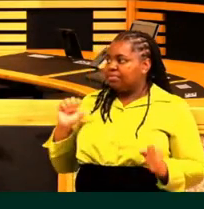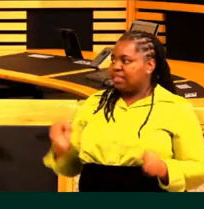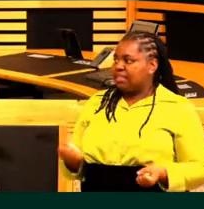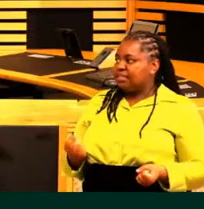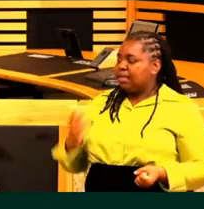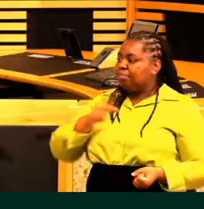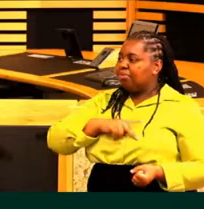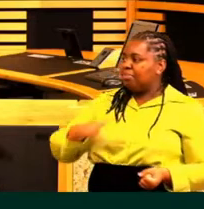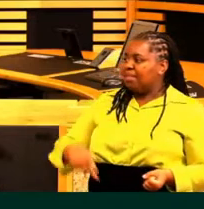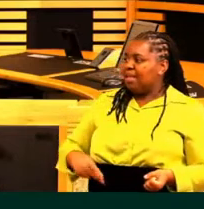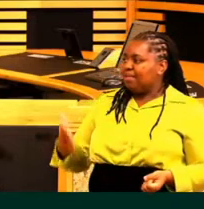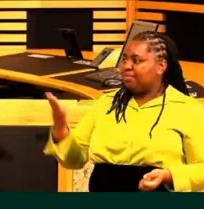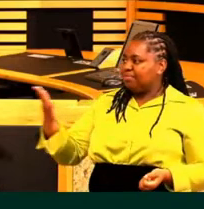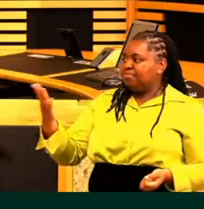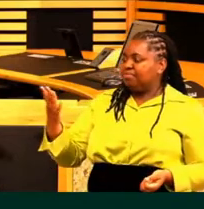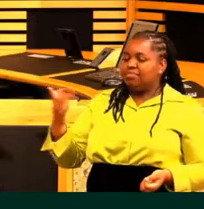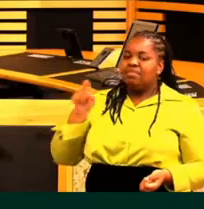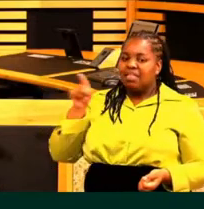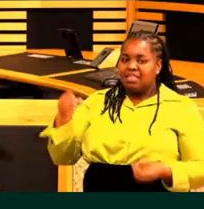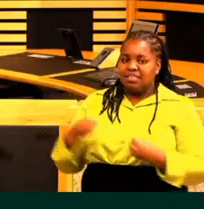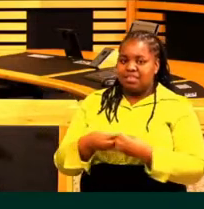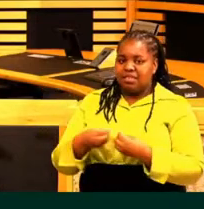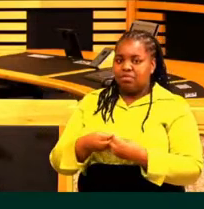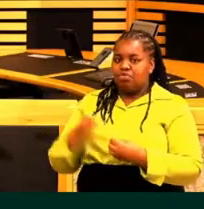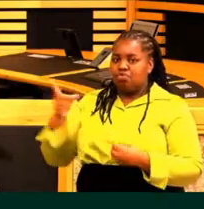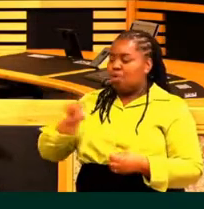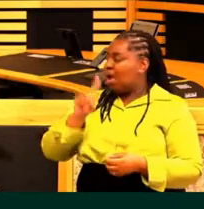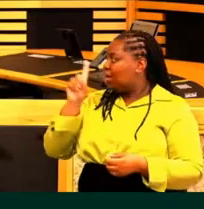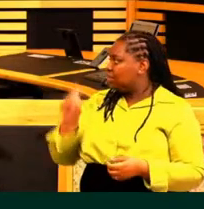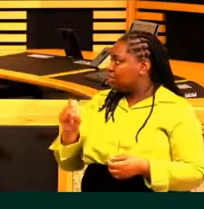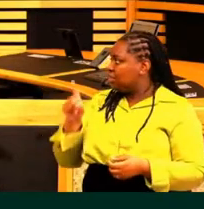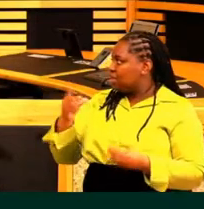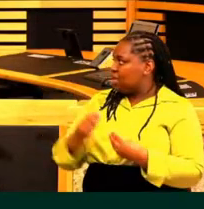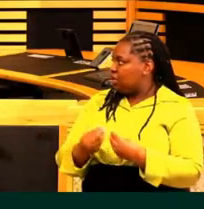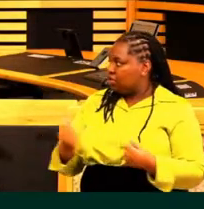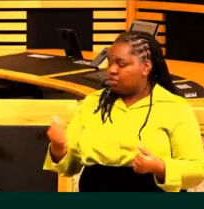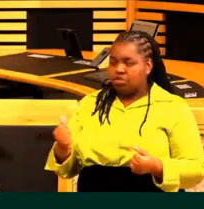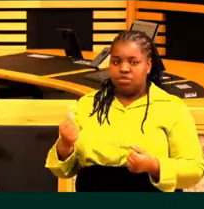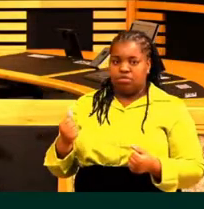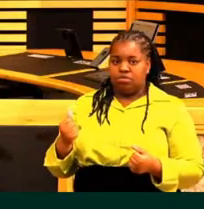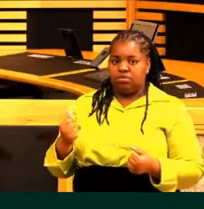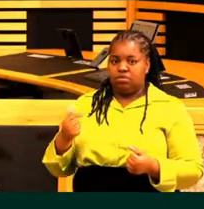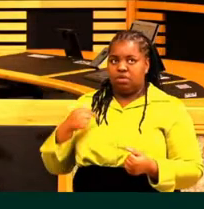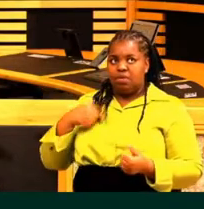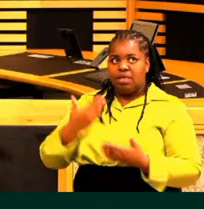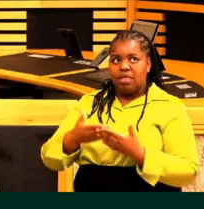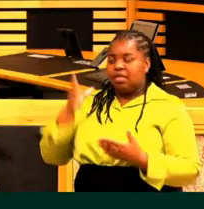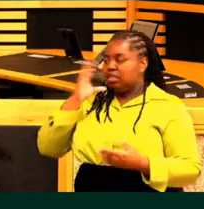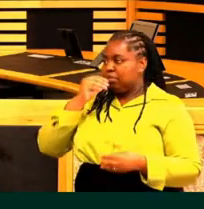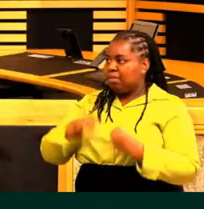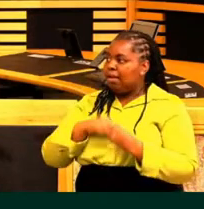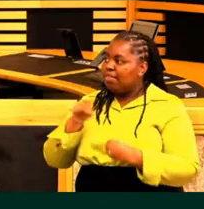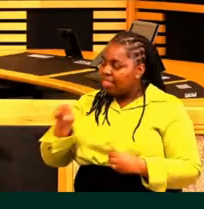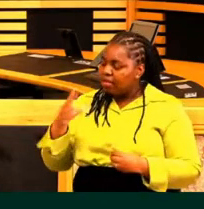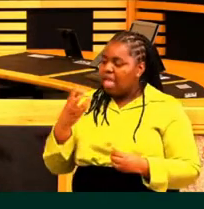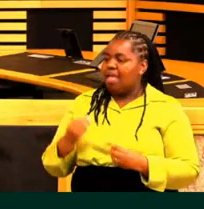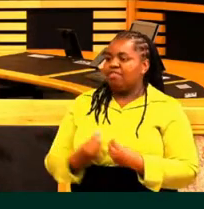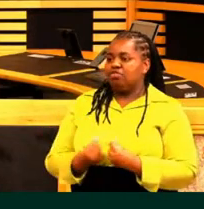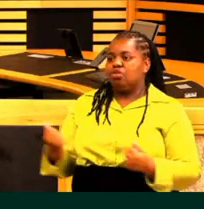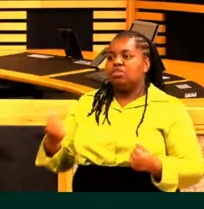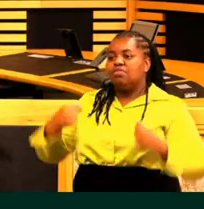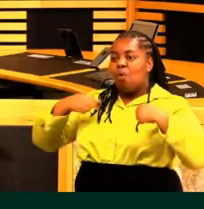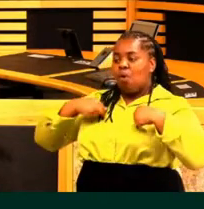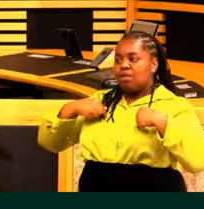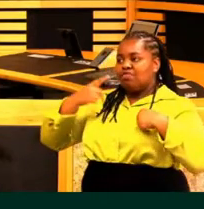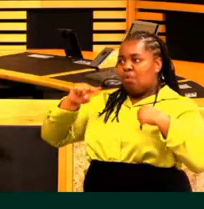Premiere these things that we are asking the resolutions were bringing we can speak about them their solutions by